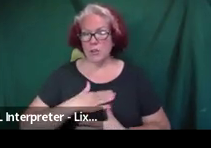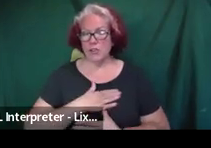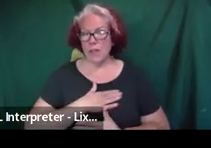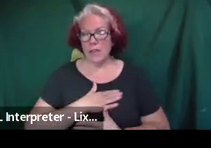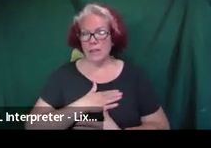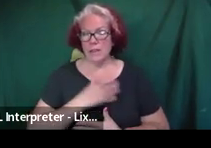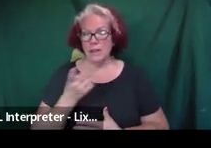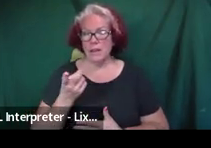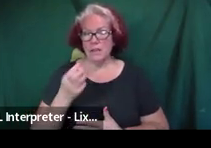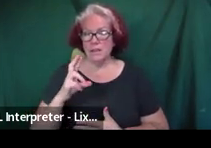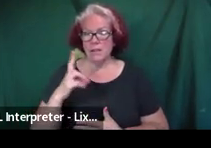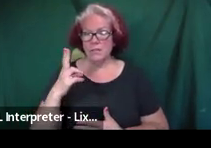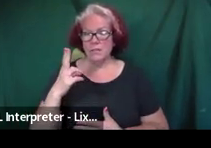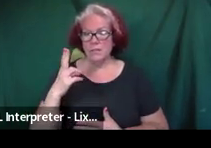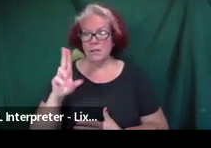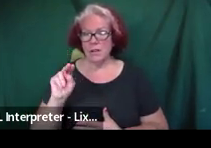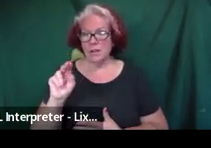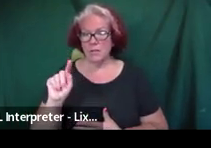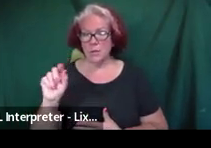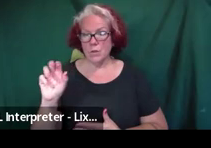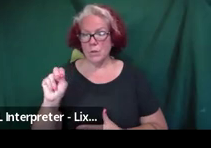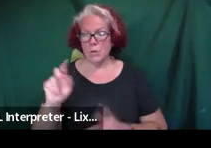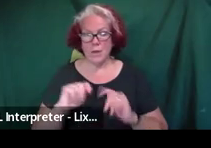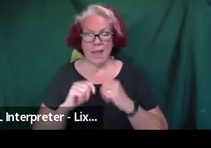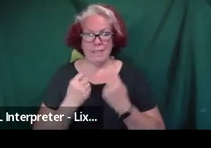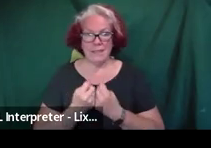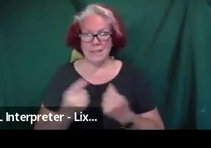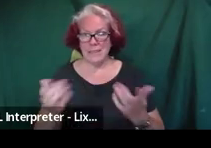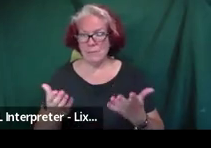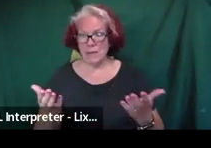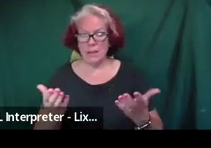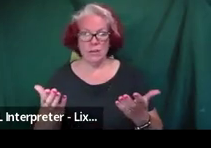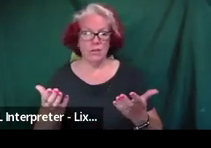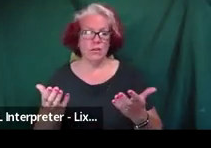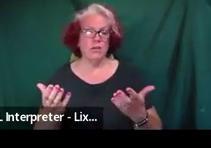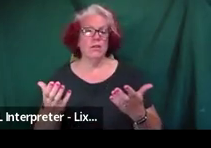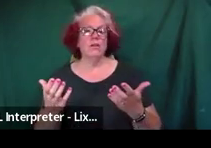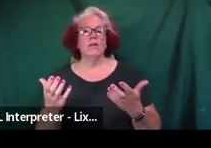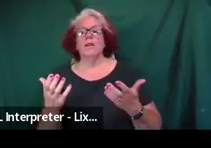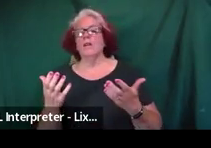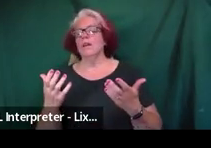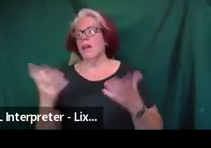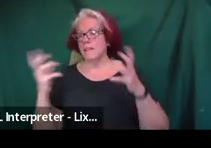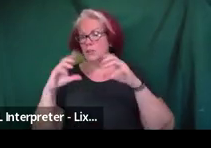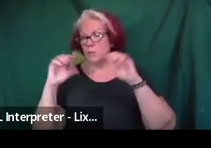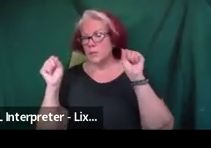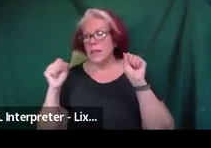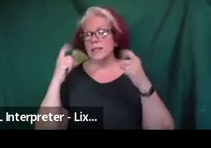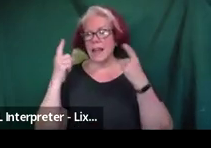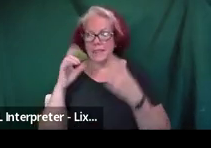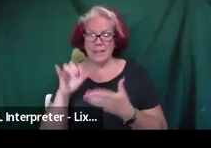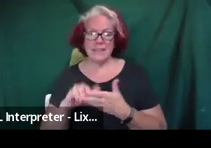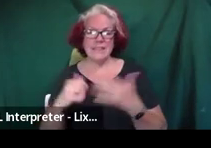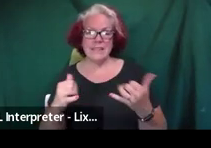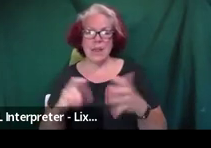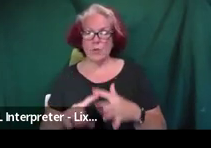Dr. Huntoon and the team here, to Ms. Bear and the superintendent. I think that this is, now we're starting to